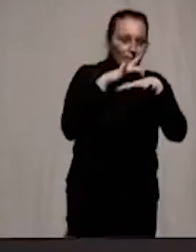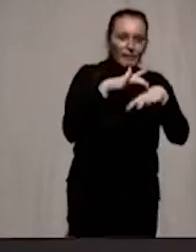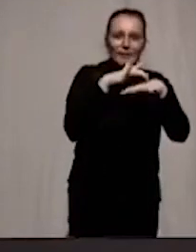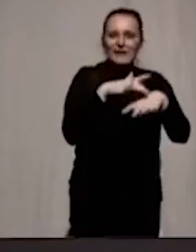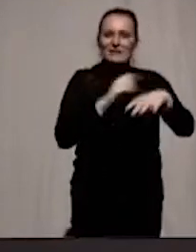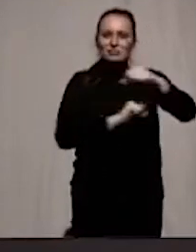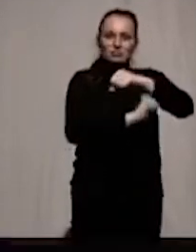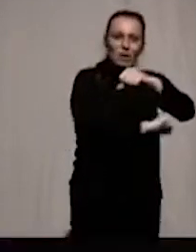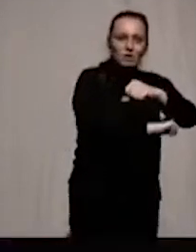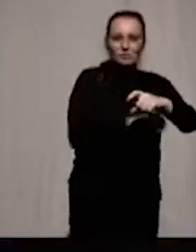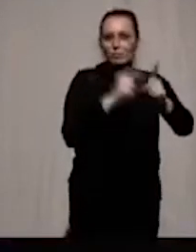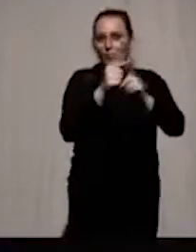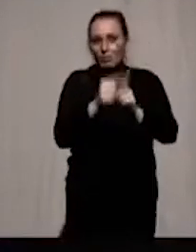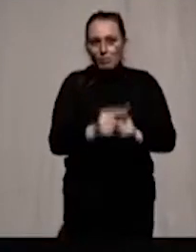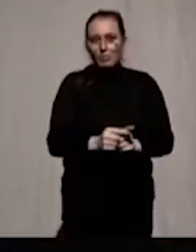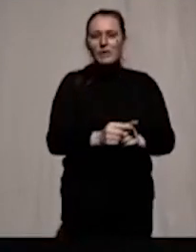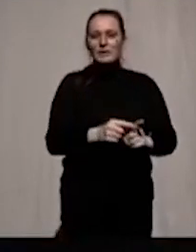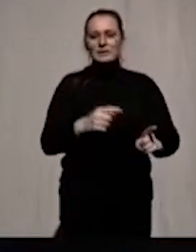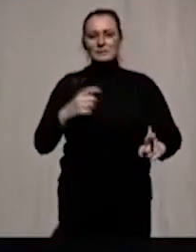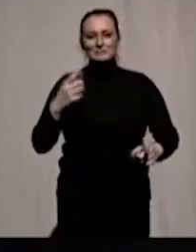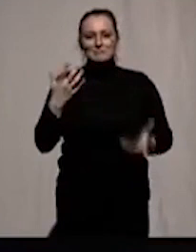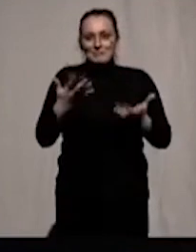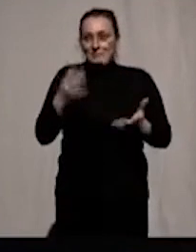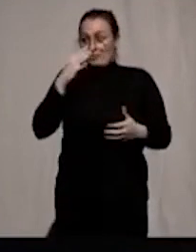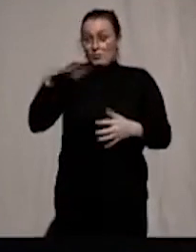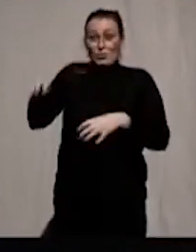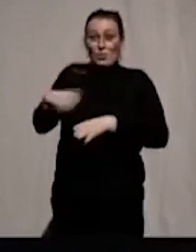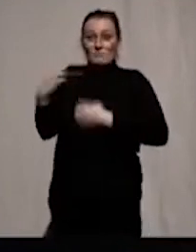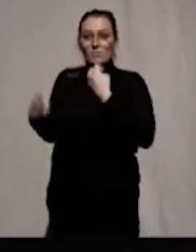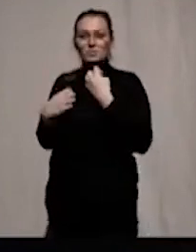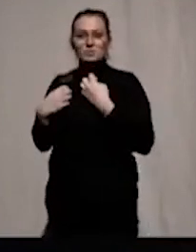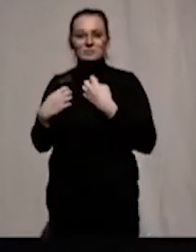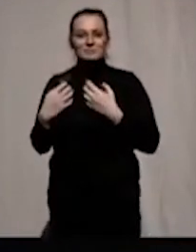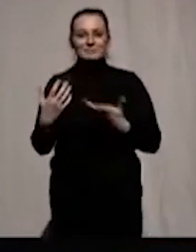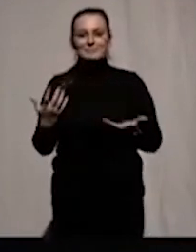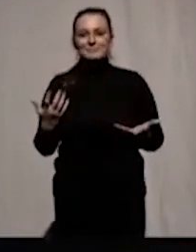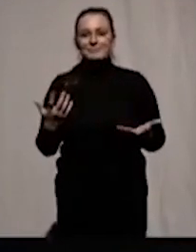you're ignoring the whole conveyed emotion. Because once again, a song can just be as simple as,